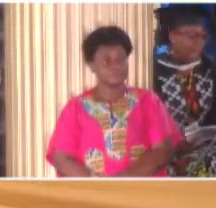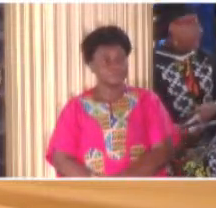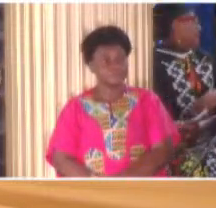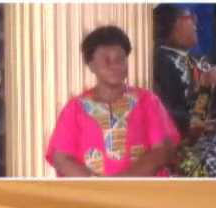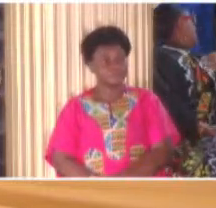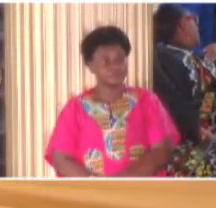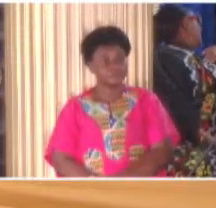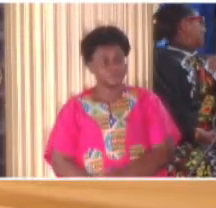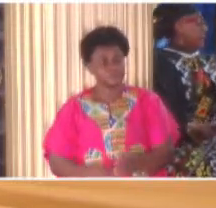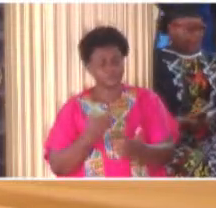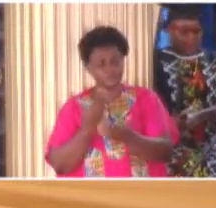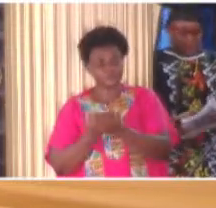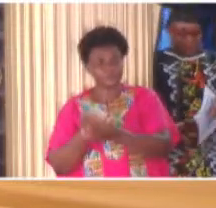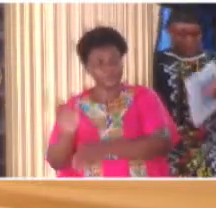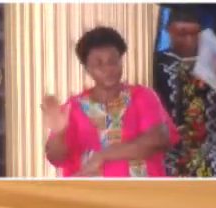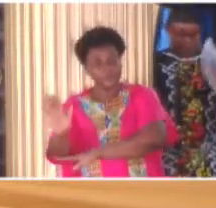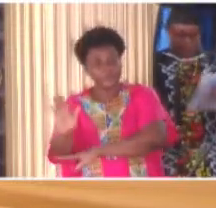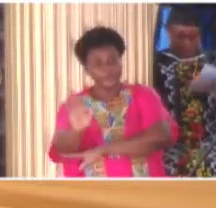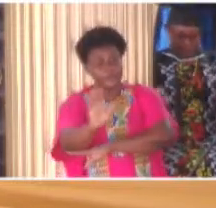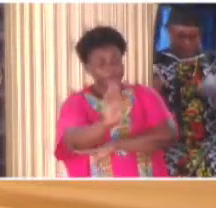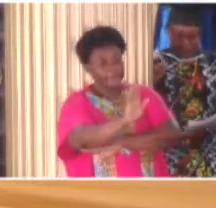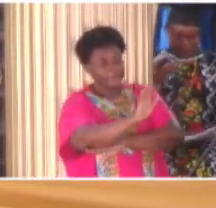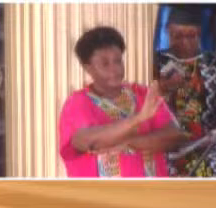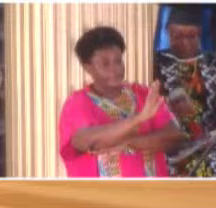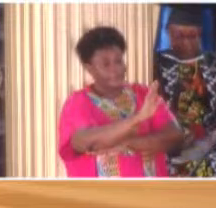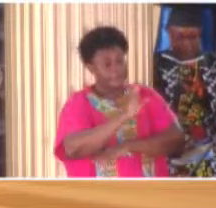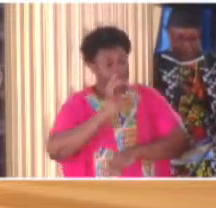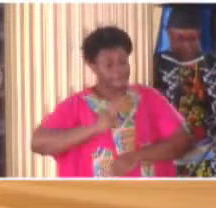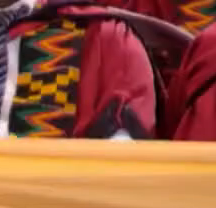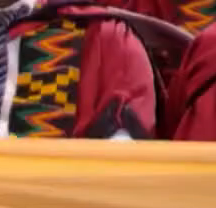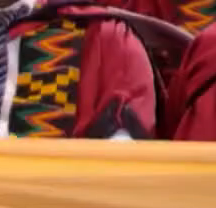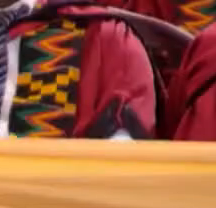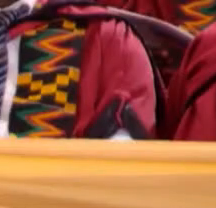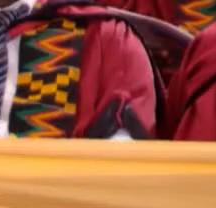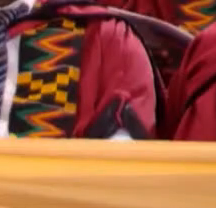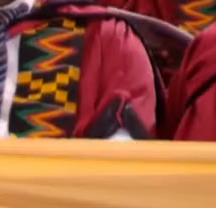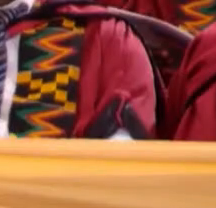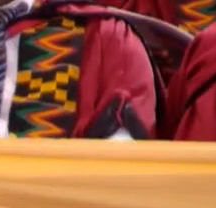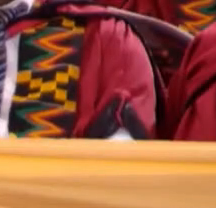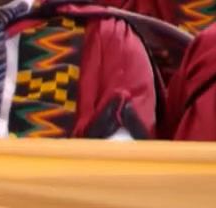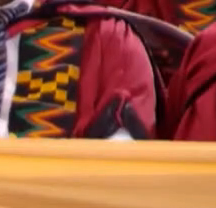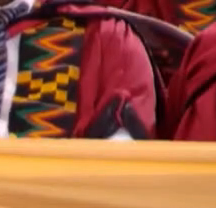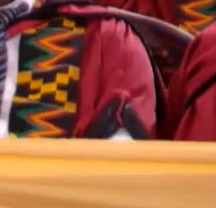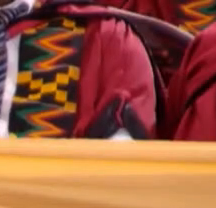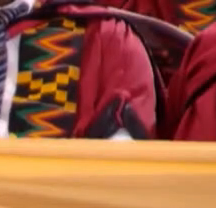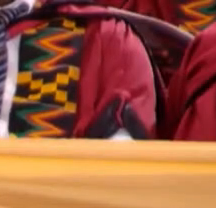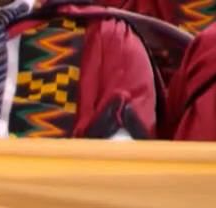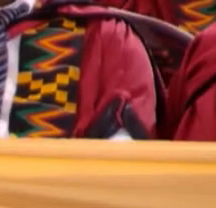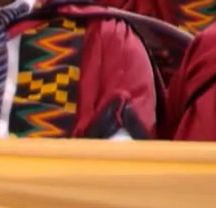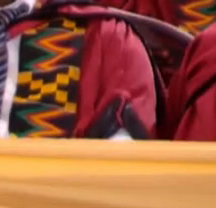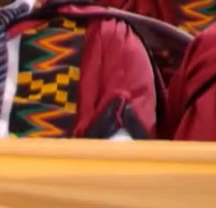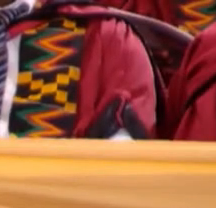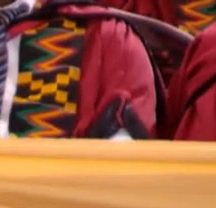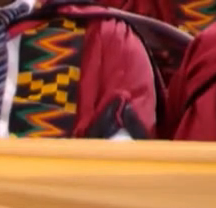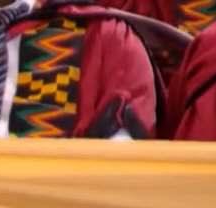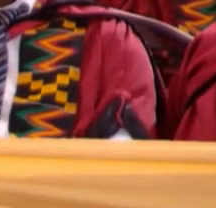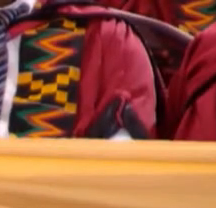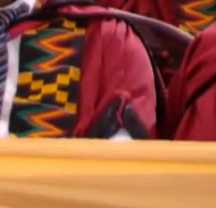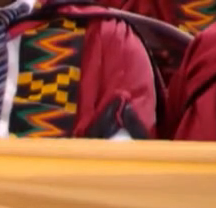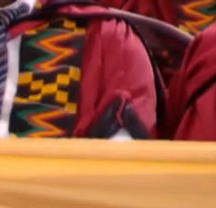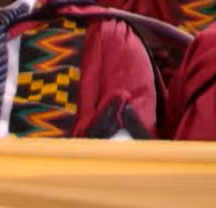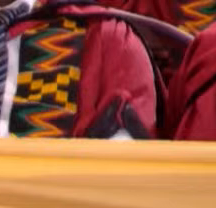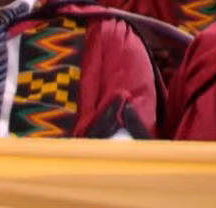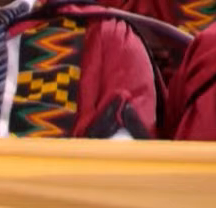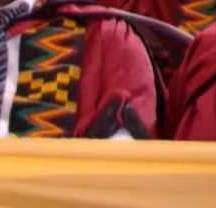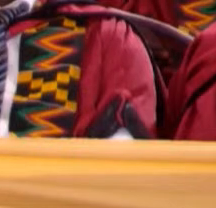A very good afternoon to you all. Member of Council representing the Chancellor, Pro-Vice Chancellor responsible for academic and